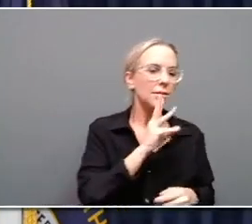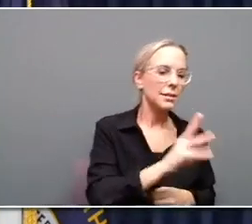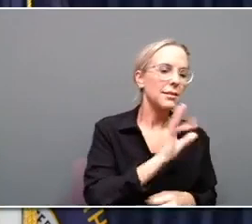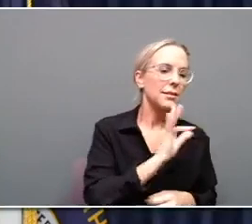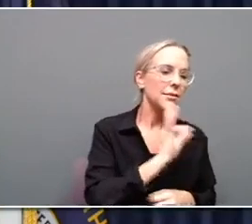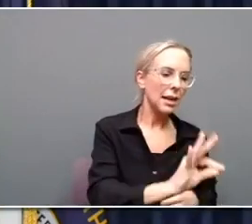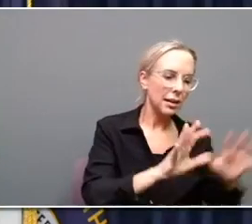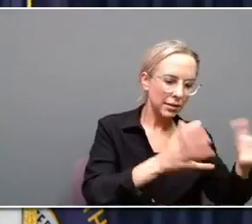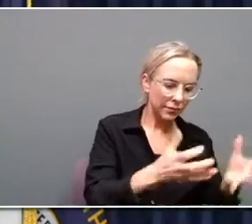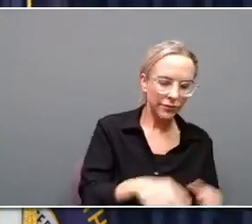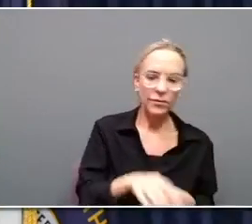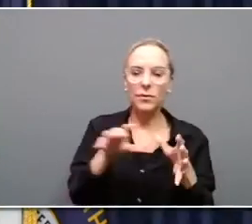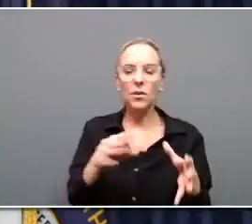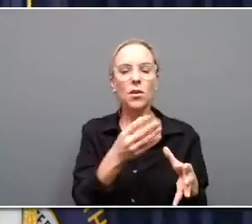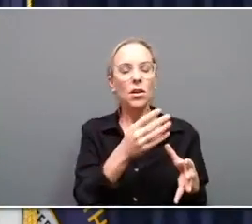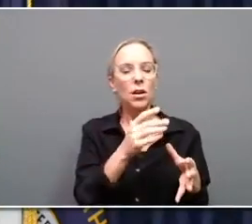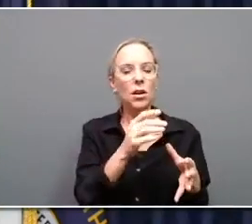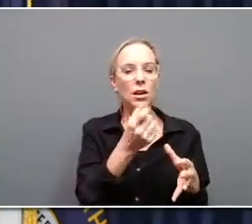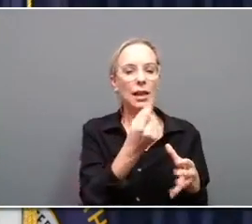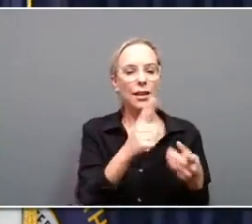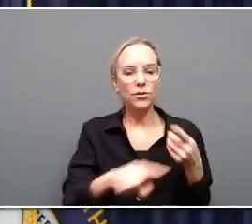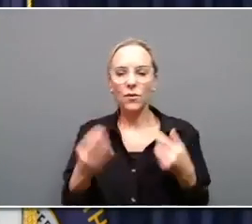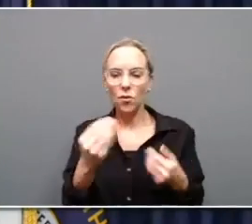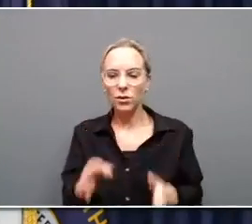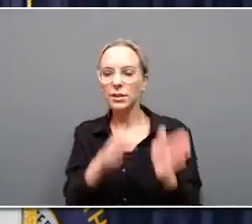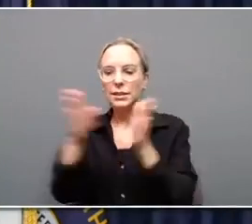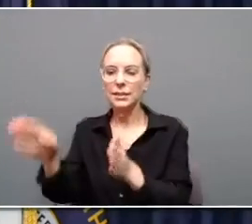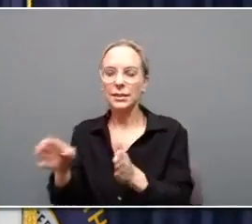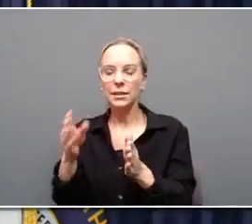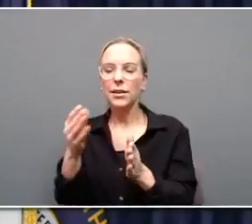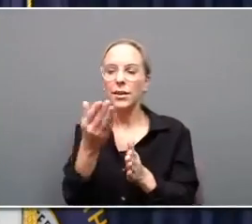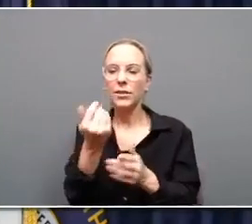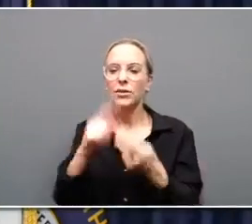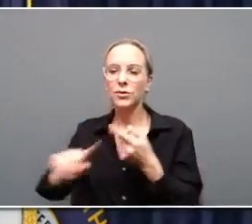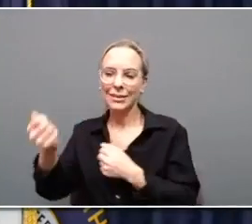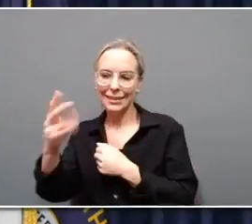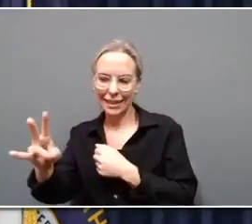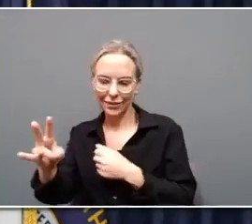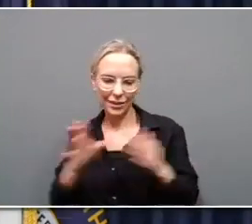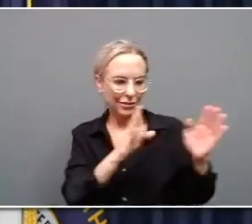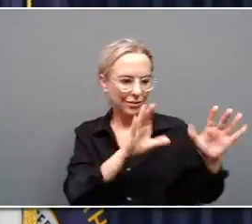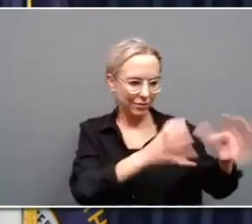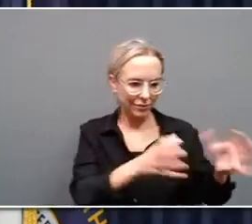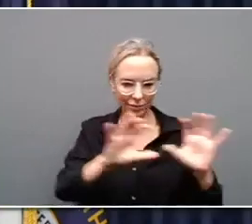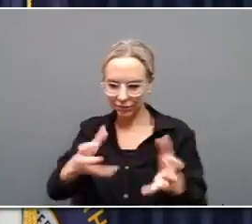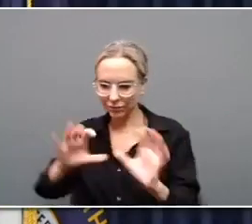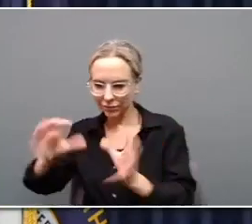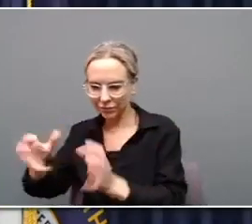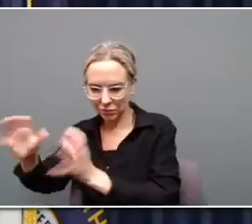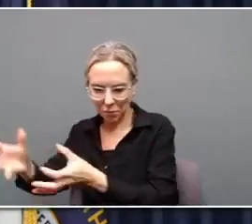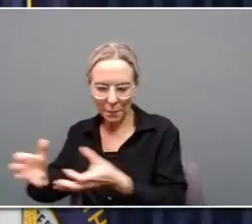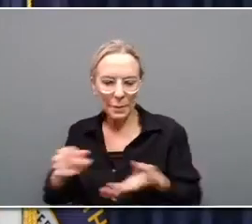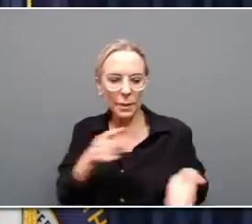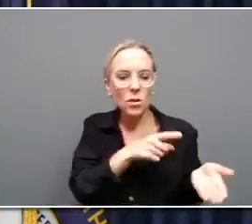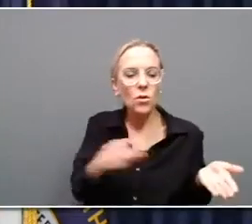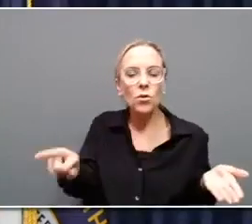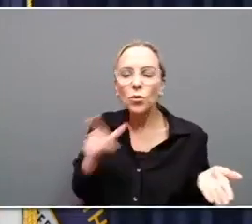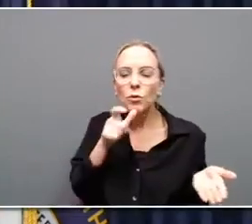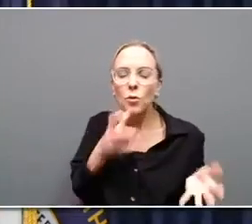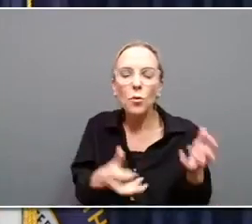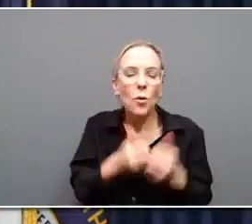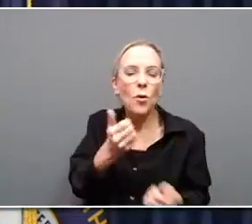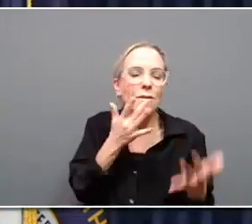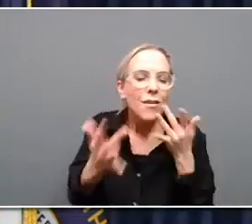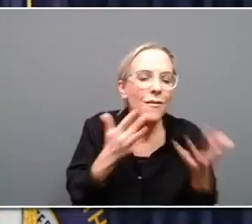17. There will also be 2 additional overall winners for the most colorful and the most creative posters. The 5 winners